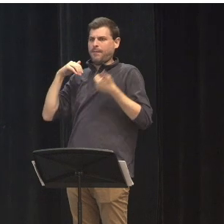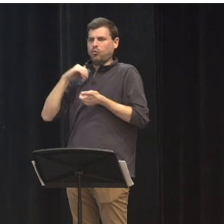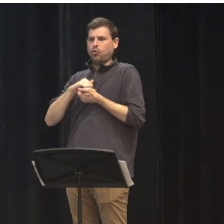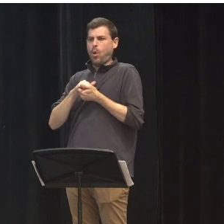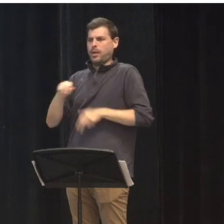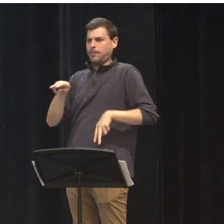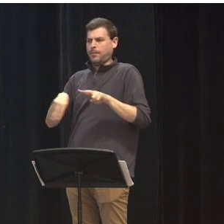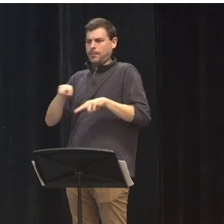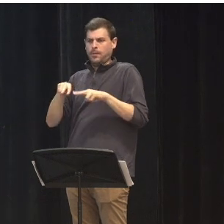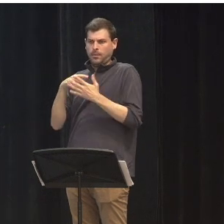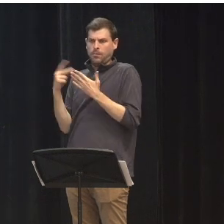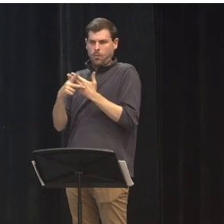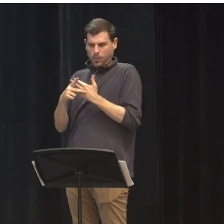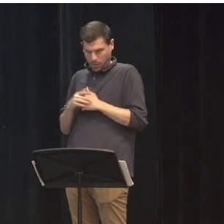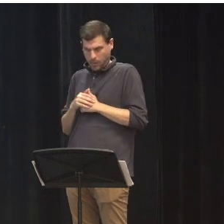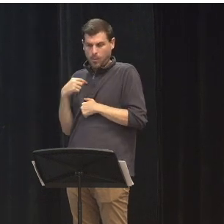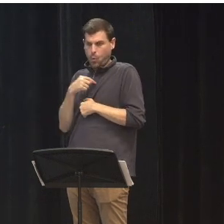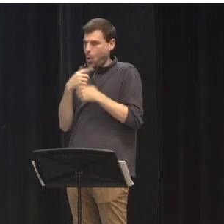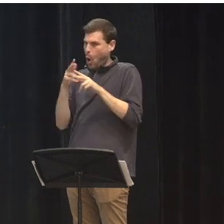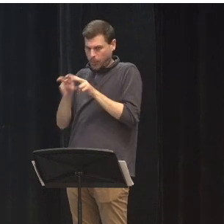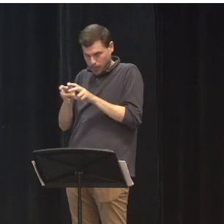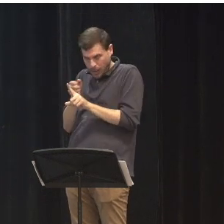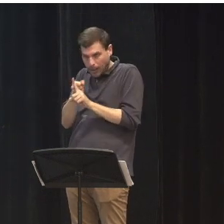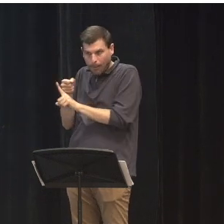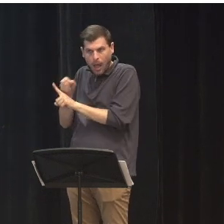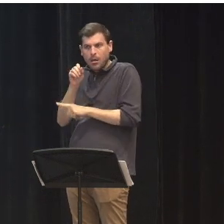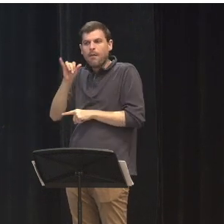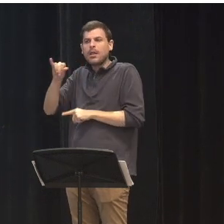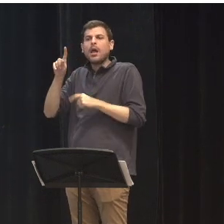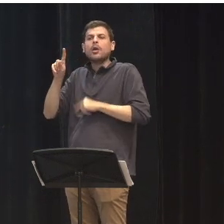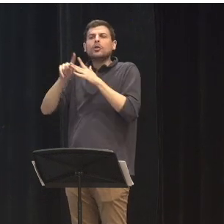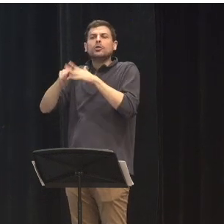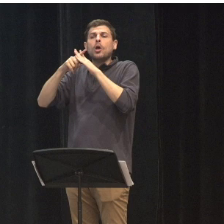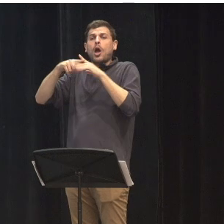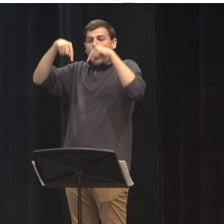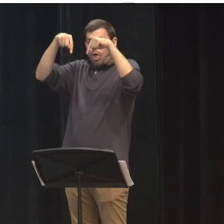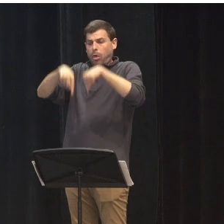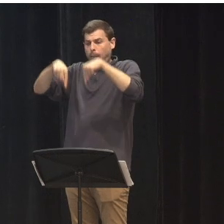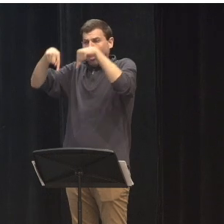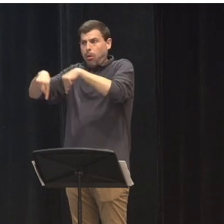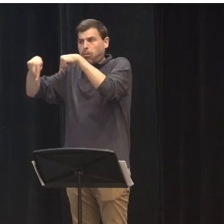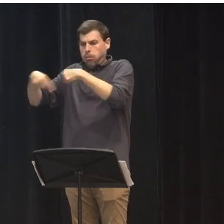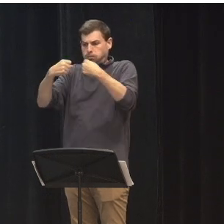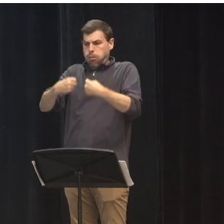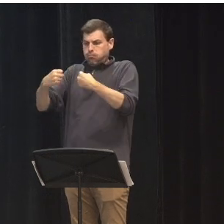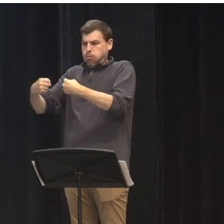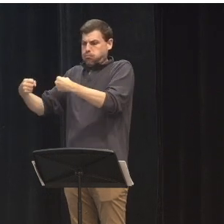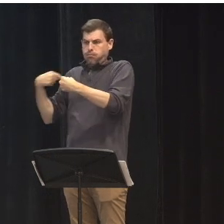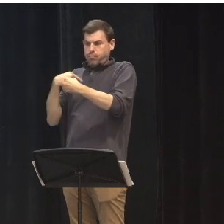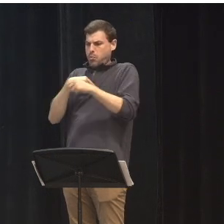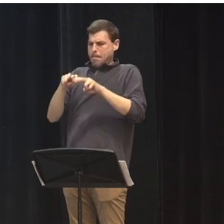application. The impacts of the additional structure in the water have been identified and quantified,